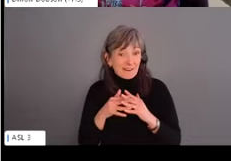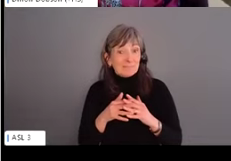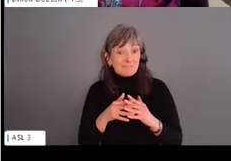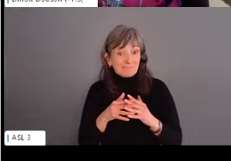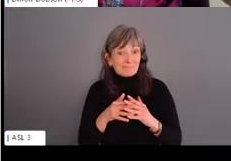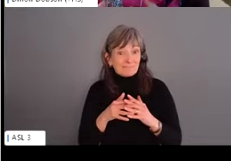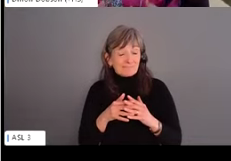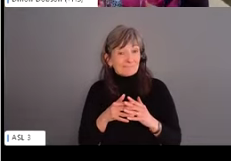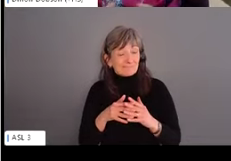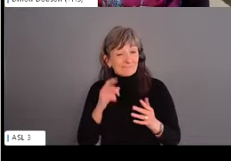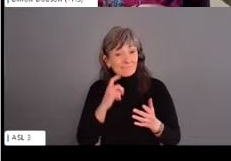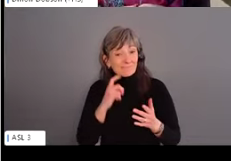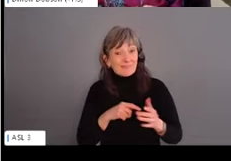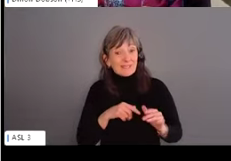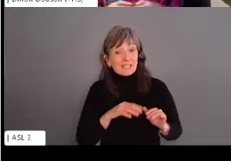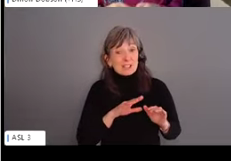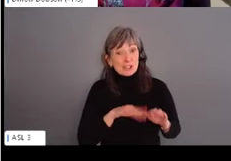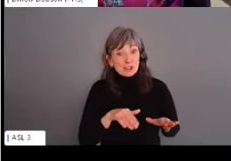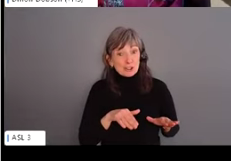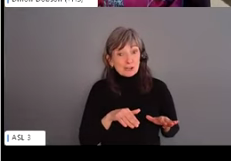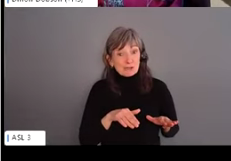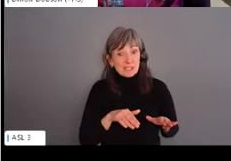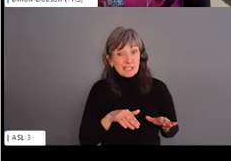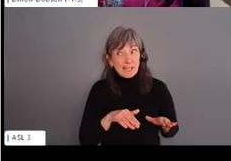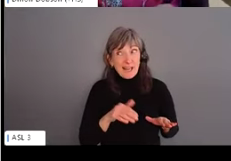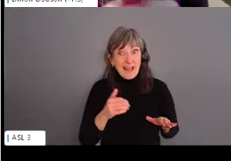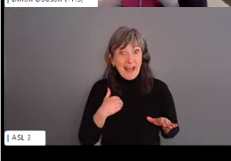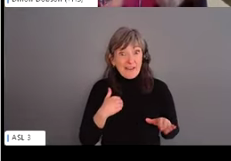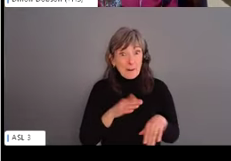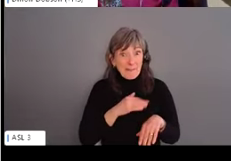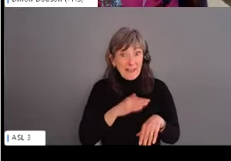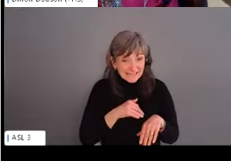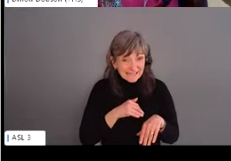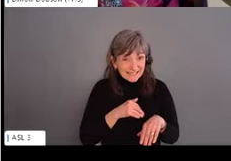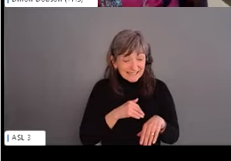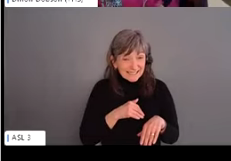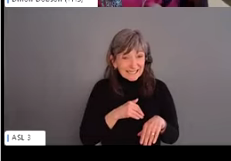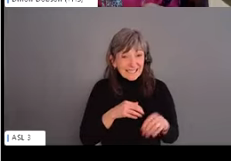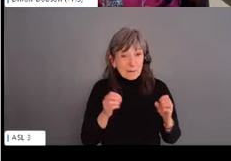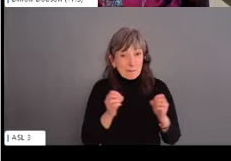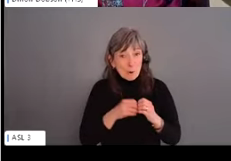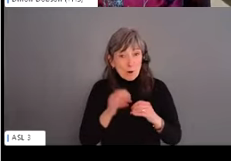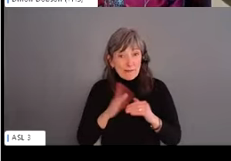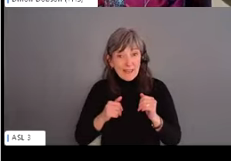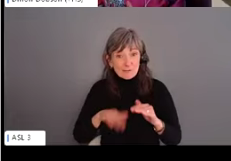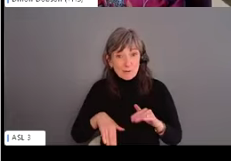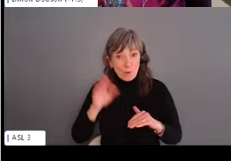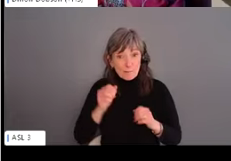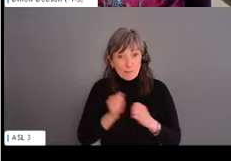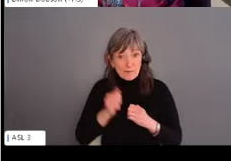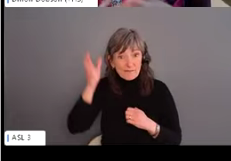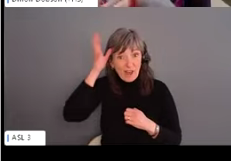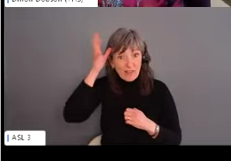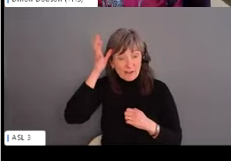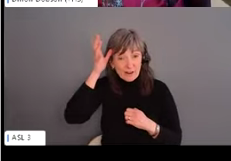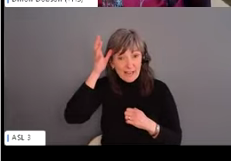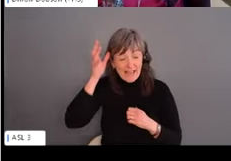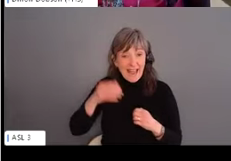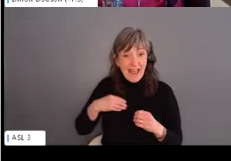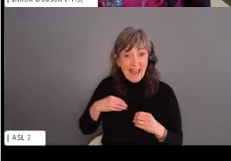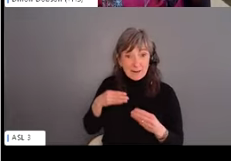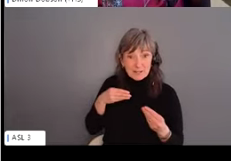likely to grow up with a pet than a biological father. And families spend more money on pet food than baby food. We know that children